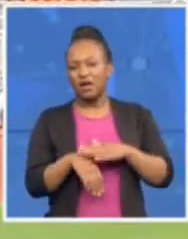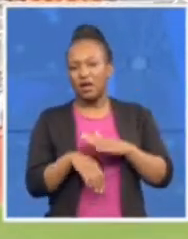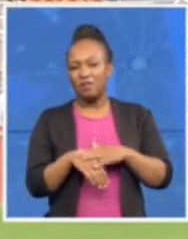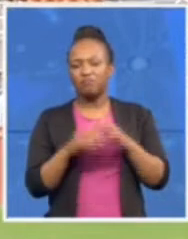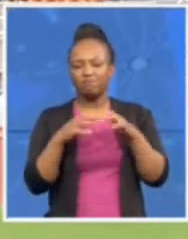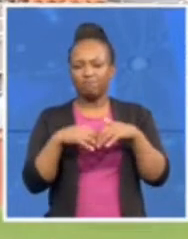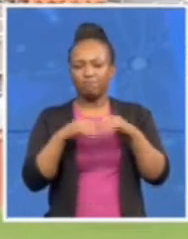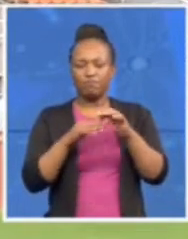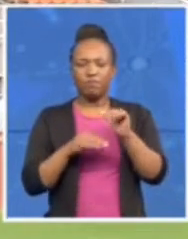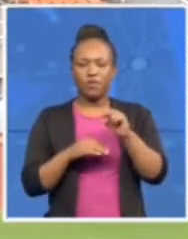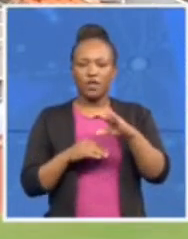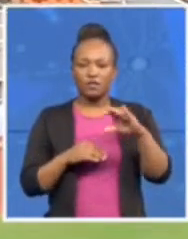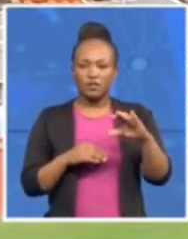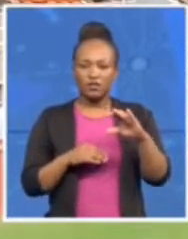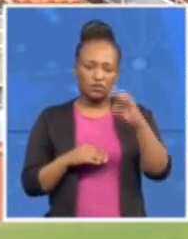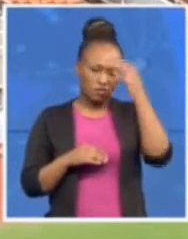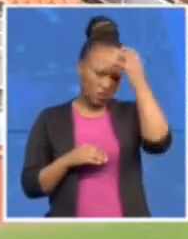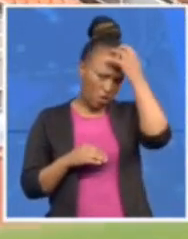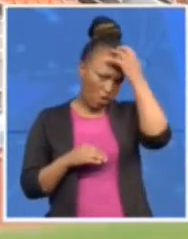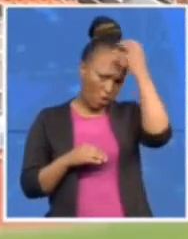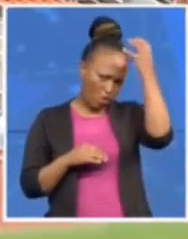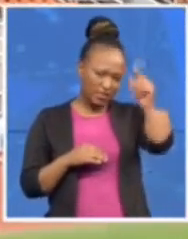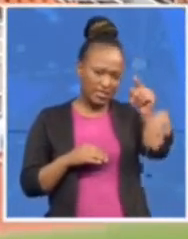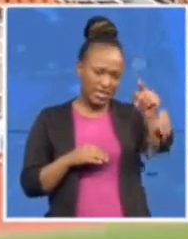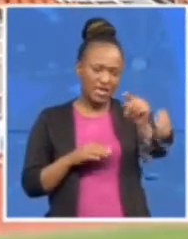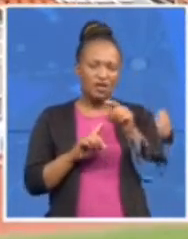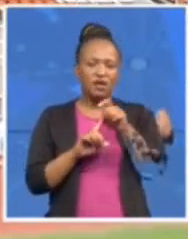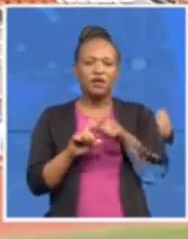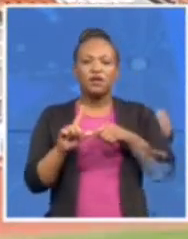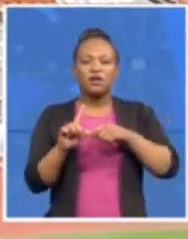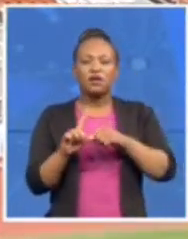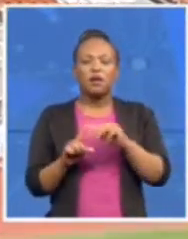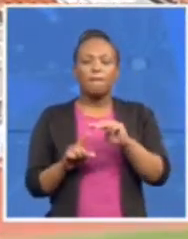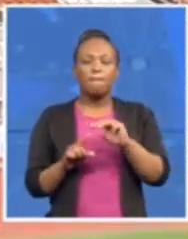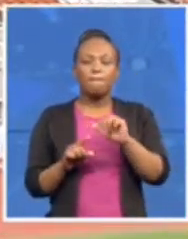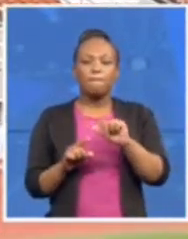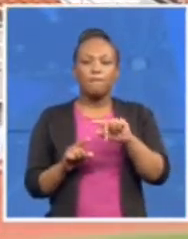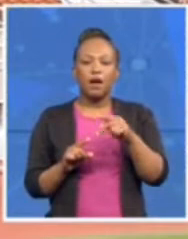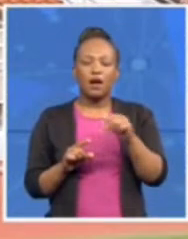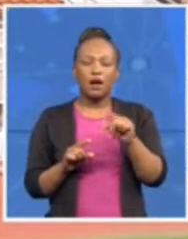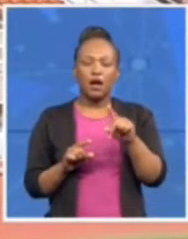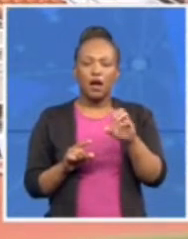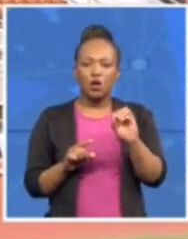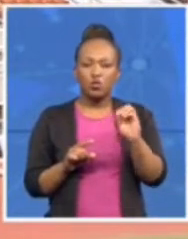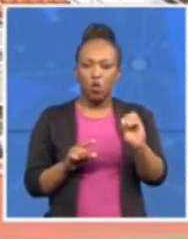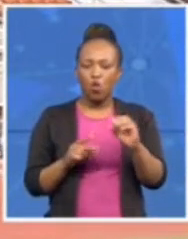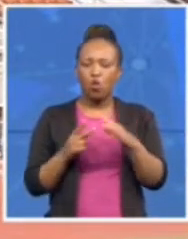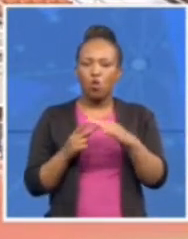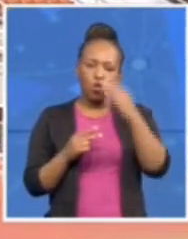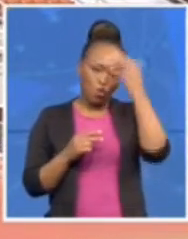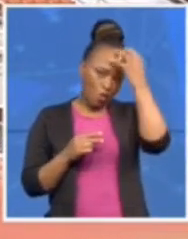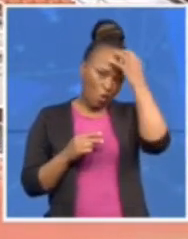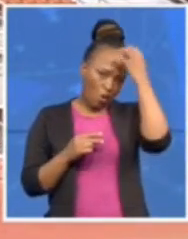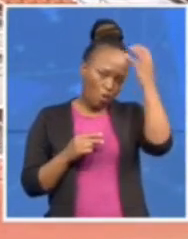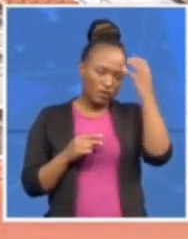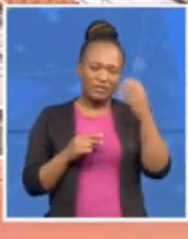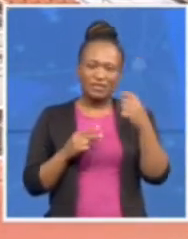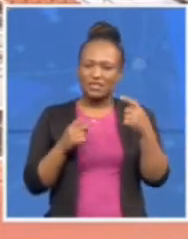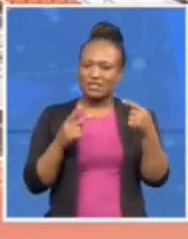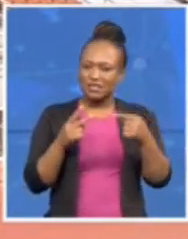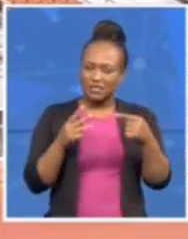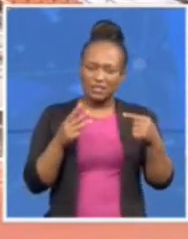Kim Makado, you can speak of Hoshi Malboro, you can speak of Hoshi Mahoba, you can speak of Hoshi Mtlaba, who was actually part of the formation